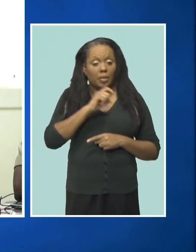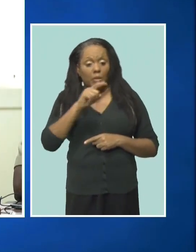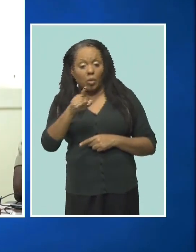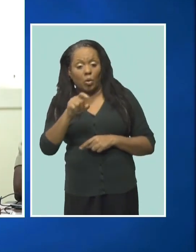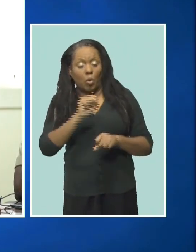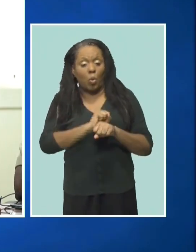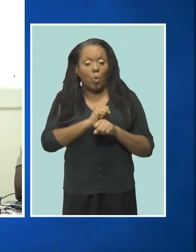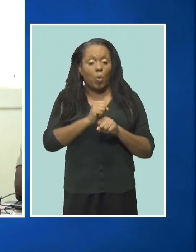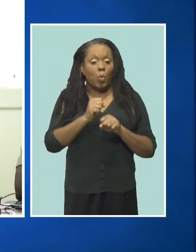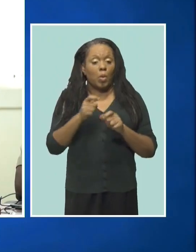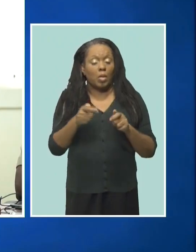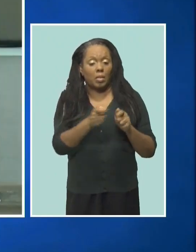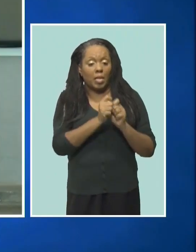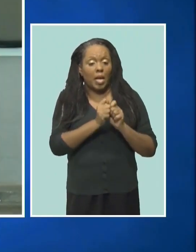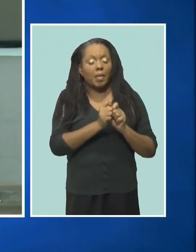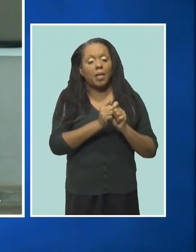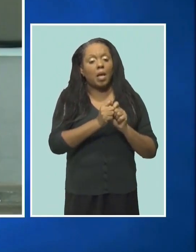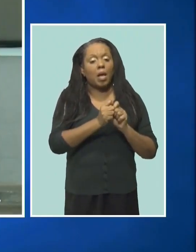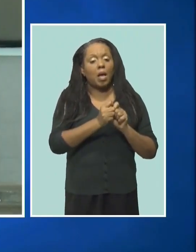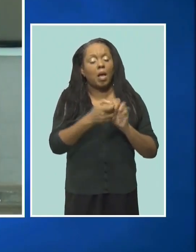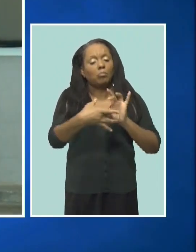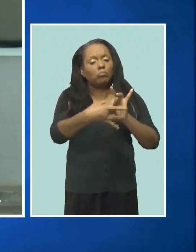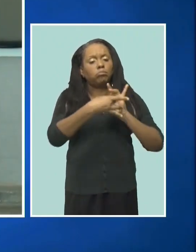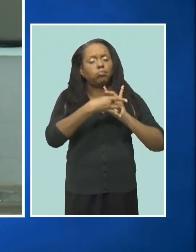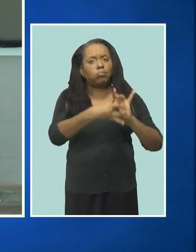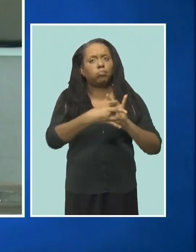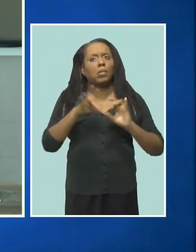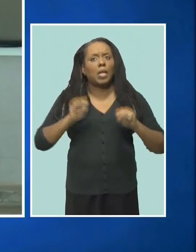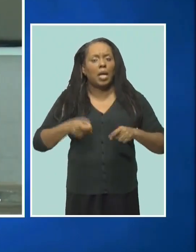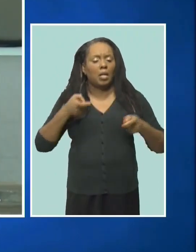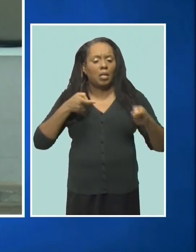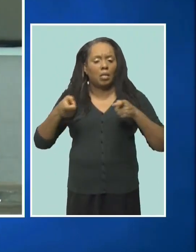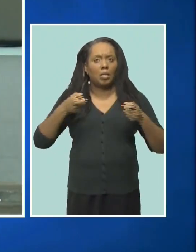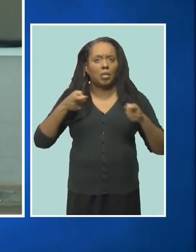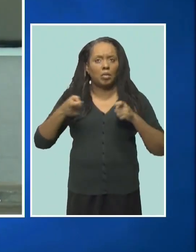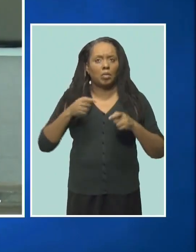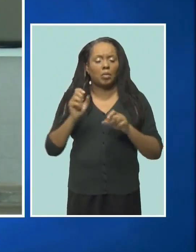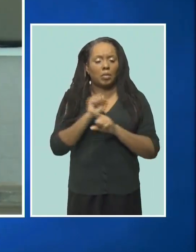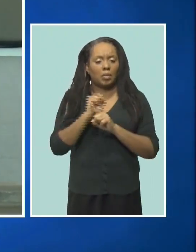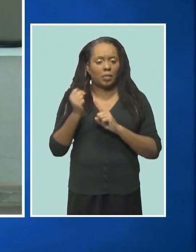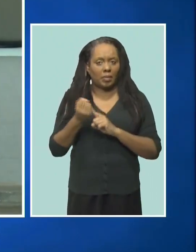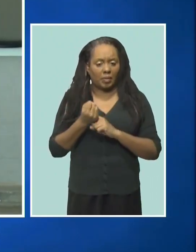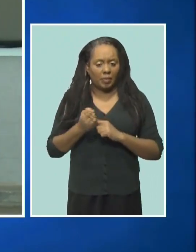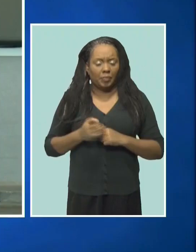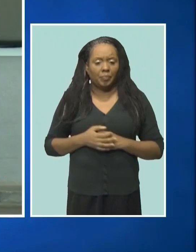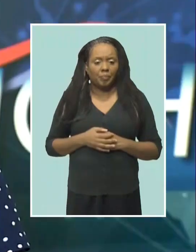the current situation under control. Crystal Hoyt, CBC News.